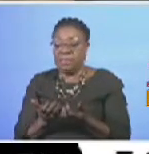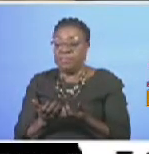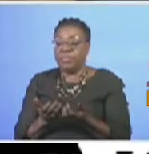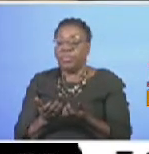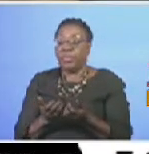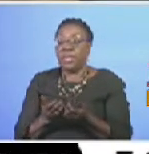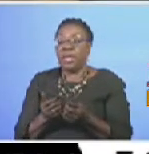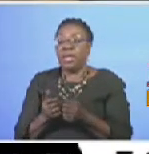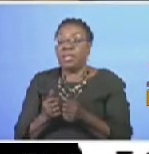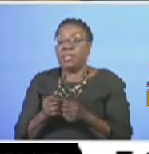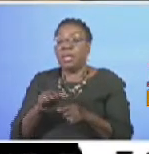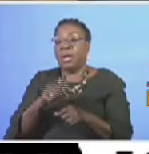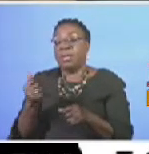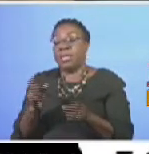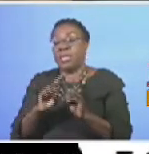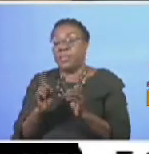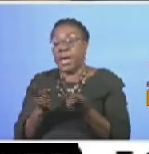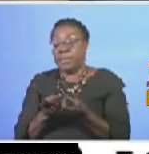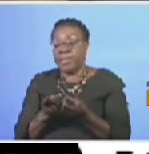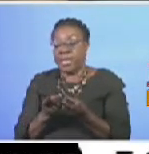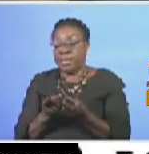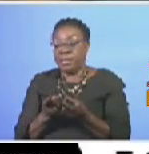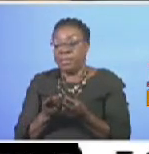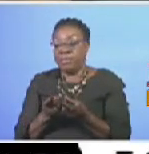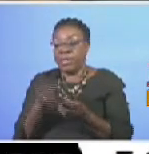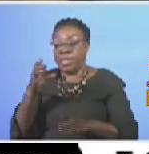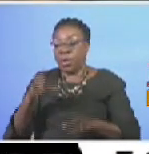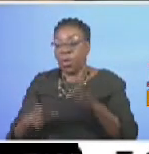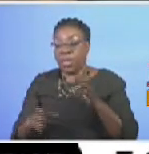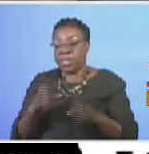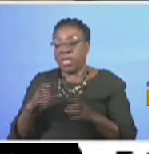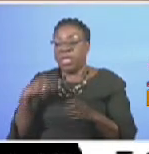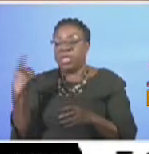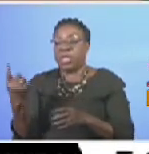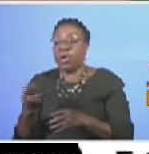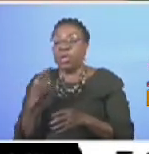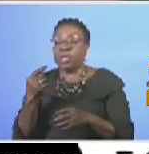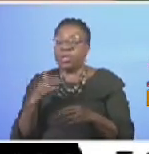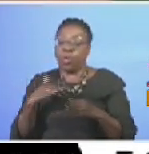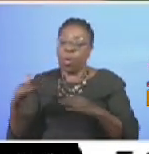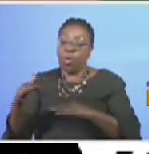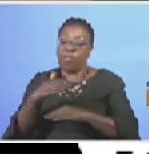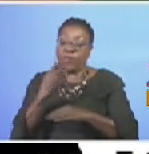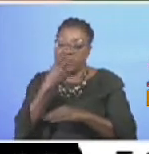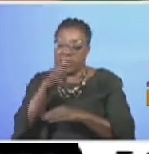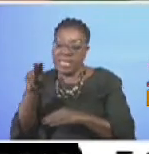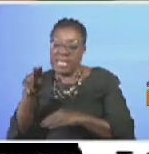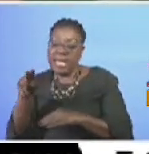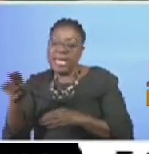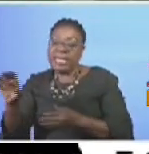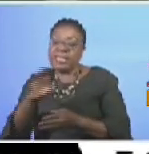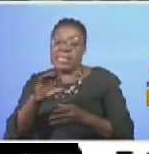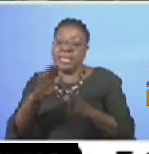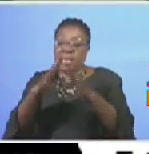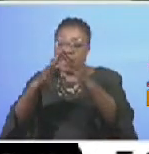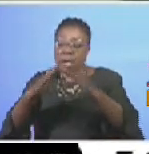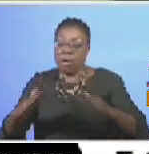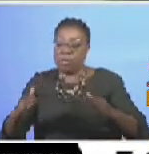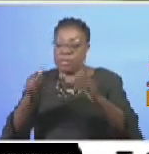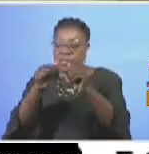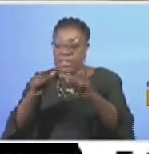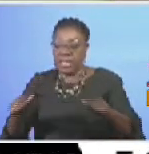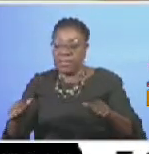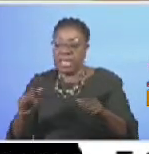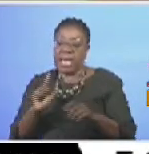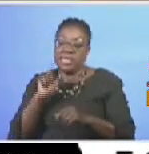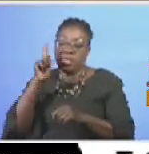Attorney General with the Director of Public Prosecution. I also oversee the Senate and the House of Assembly, and I look